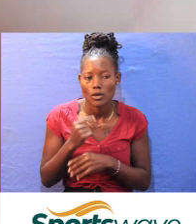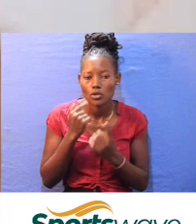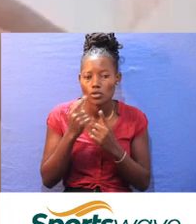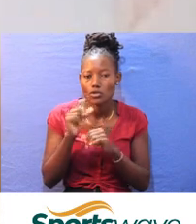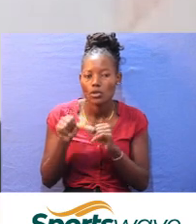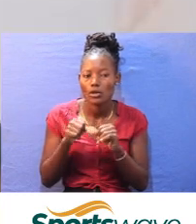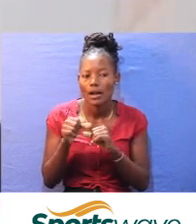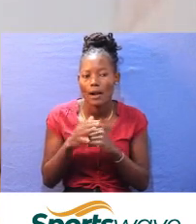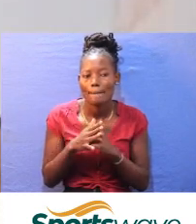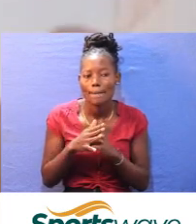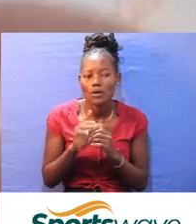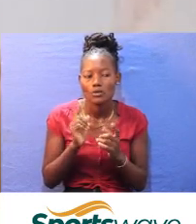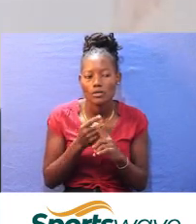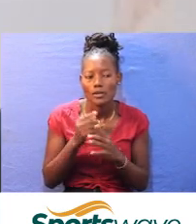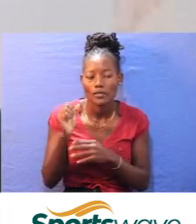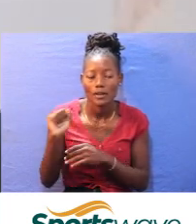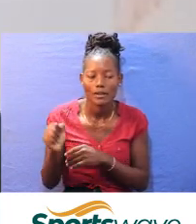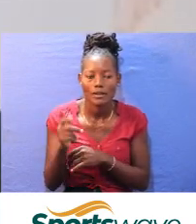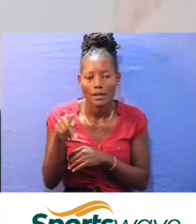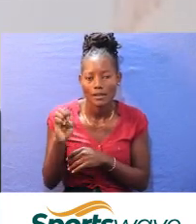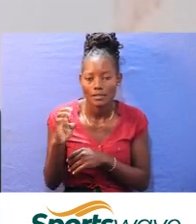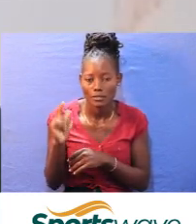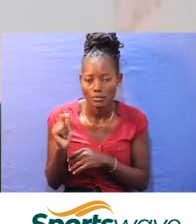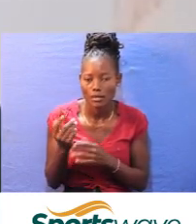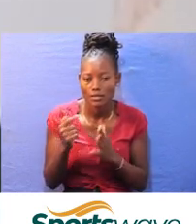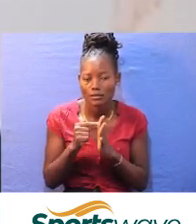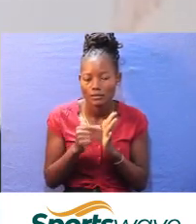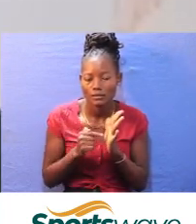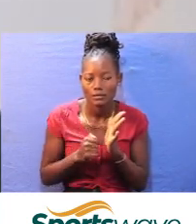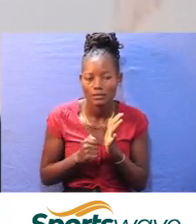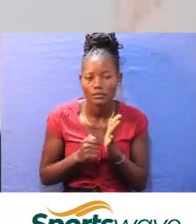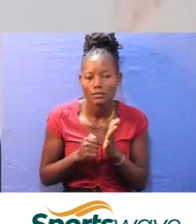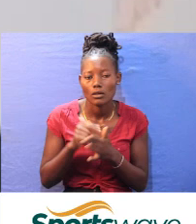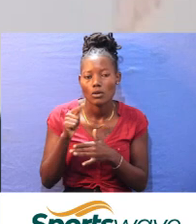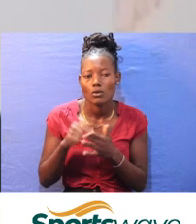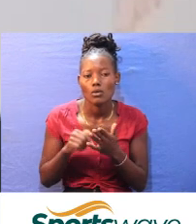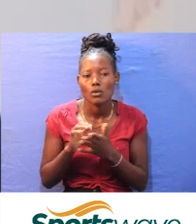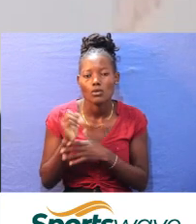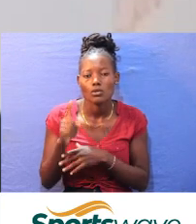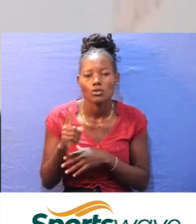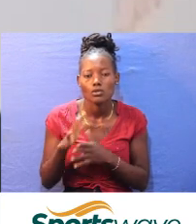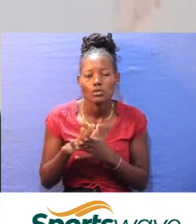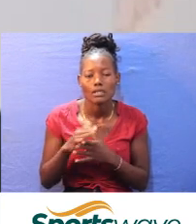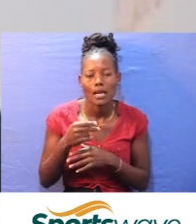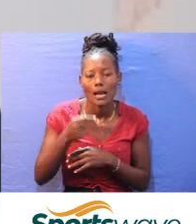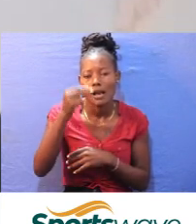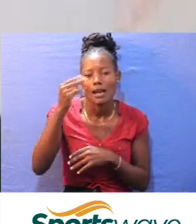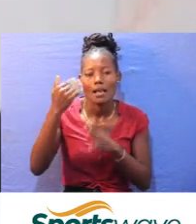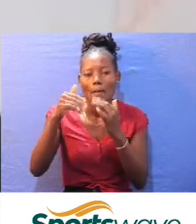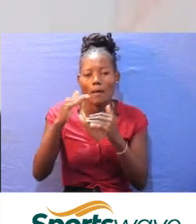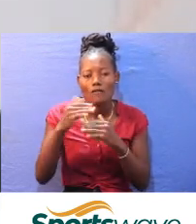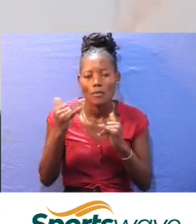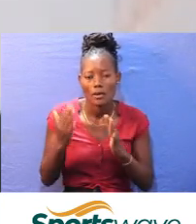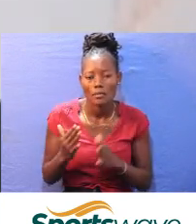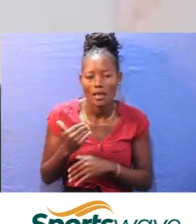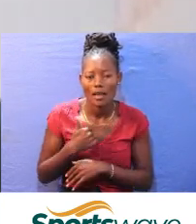modeling aspect. And by that, I mean, what characteristics does a high-performing athlete have that allow them to